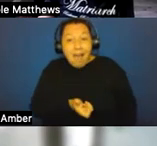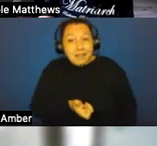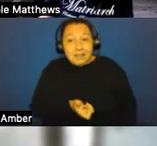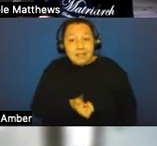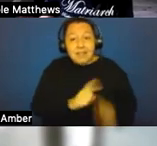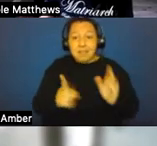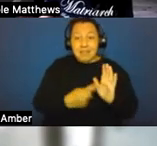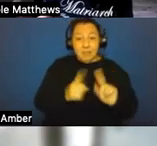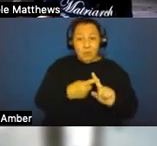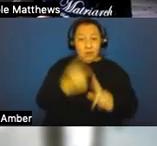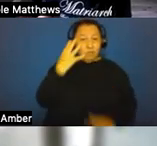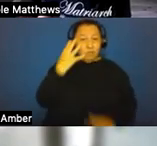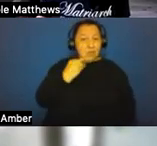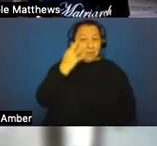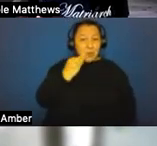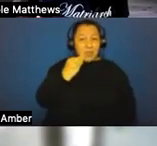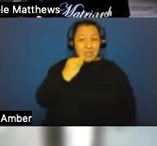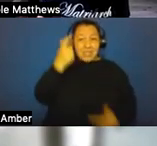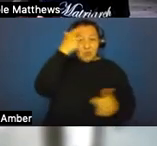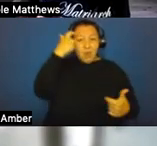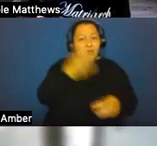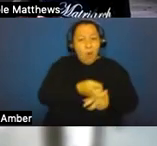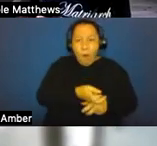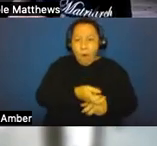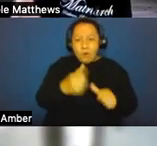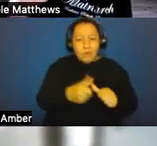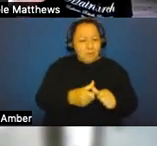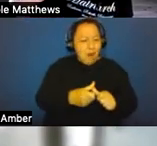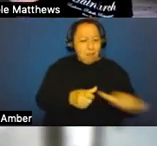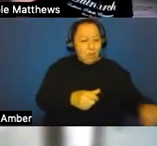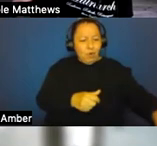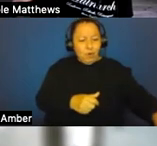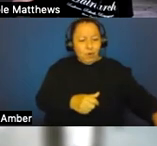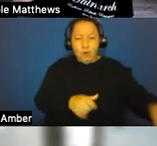hard to remember what those resources are. And it's really hard to advocate for yourself.